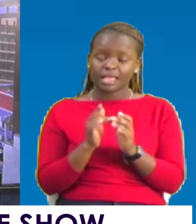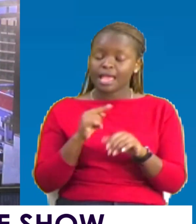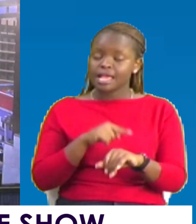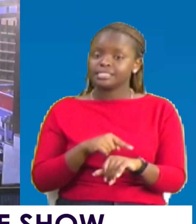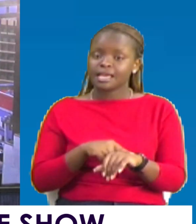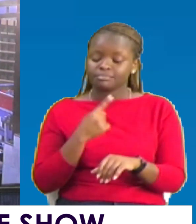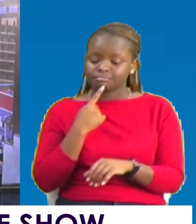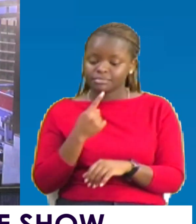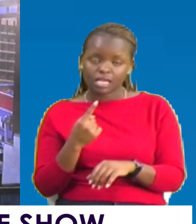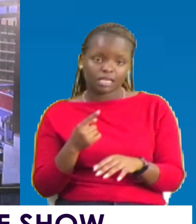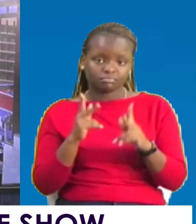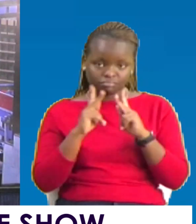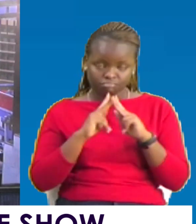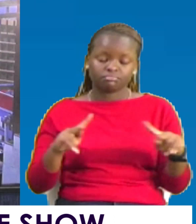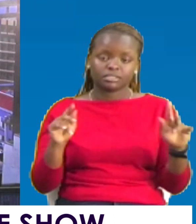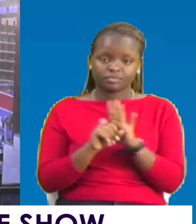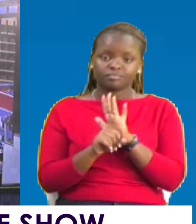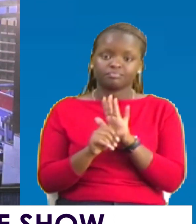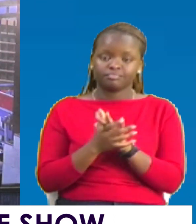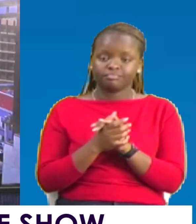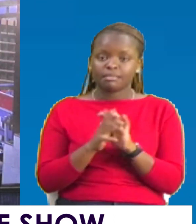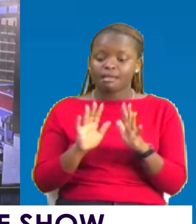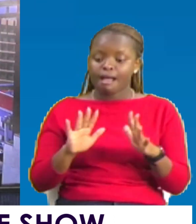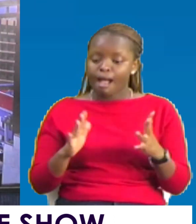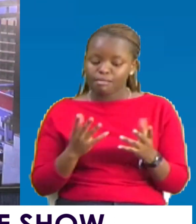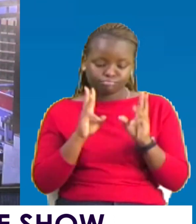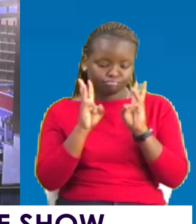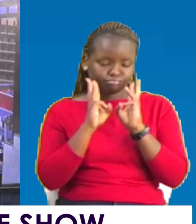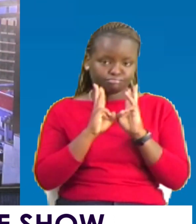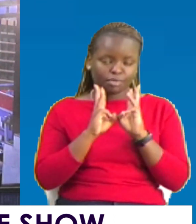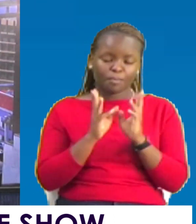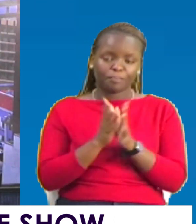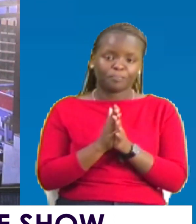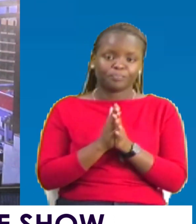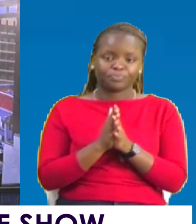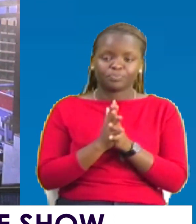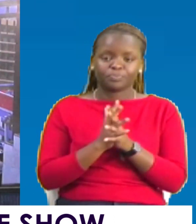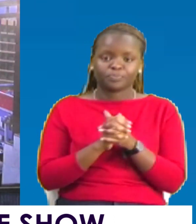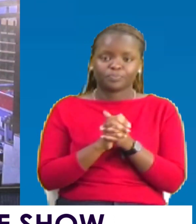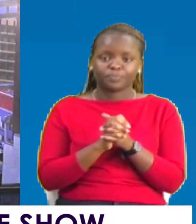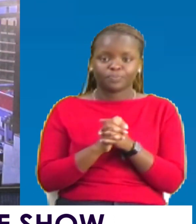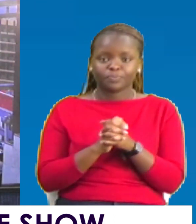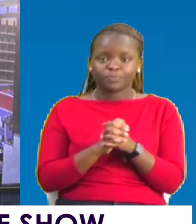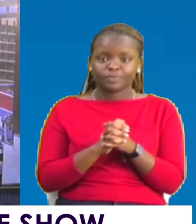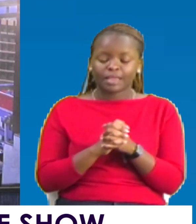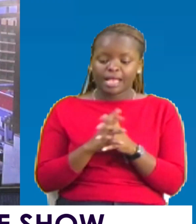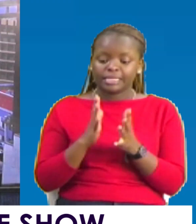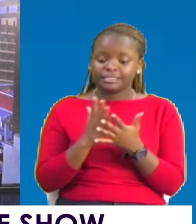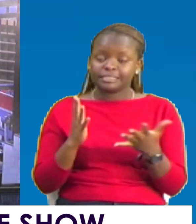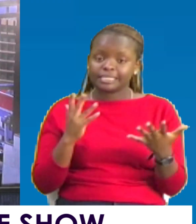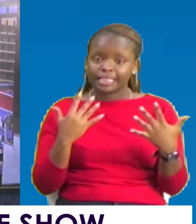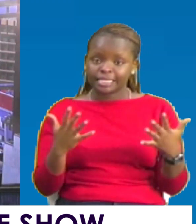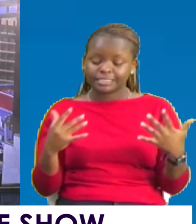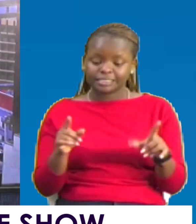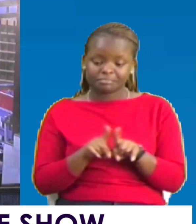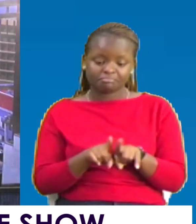of peace. It is our time for peace. How wonderful it is to say it. You can say things like, it is